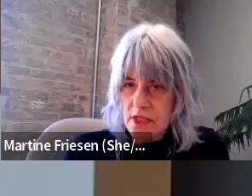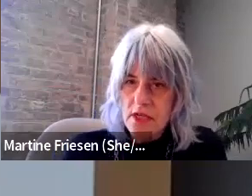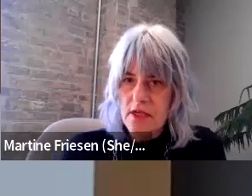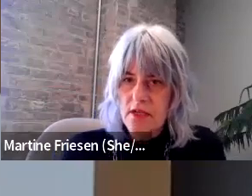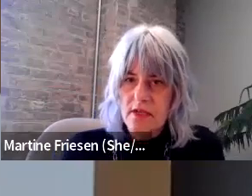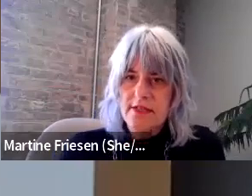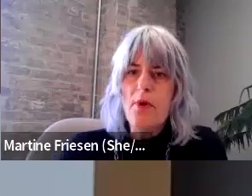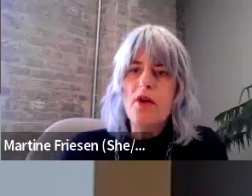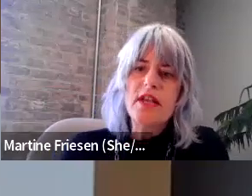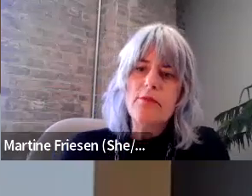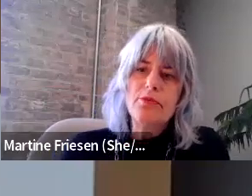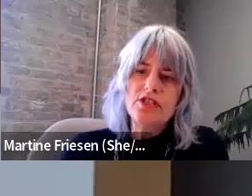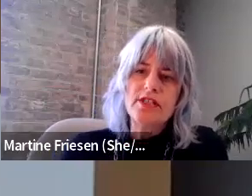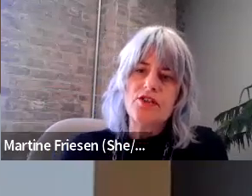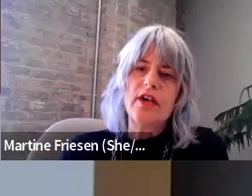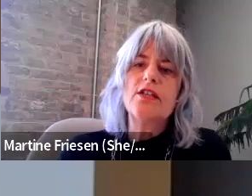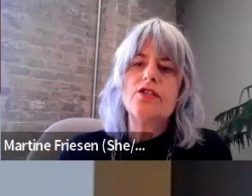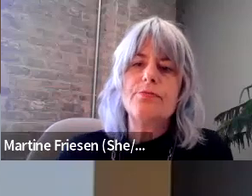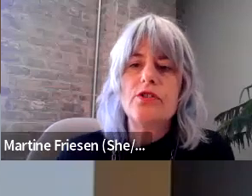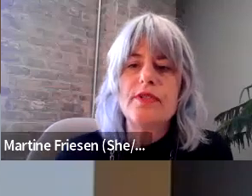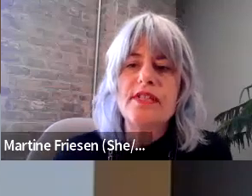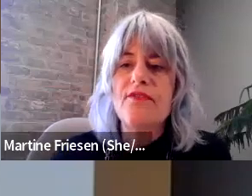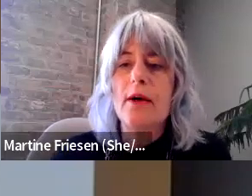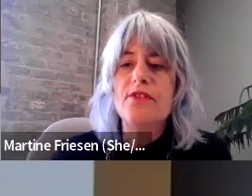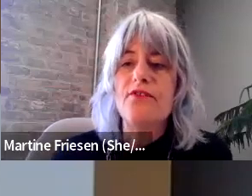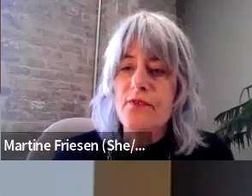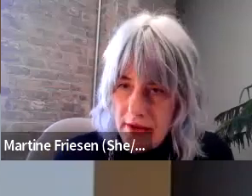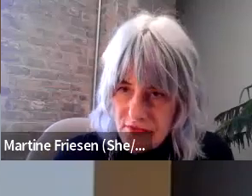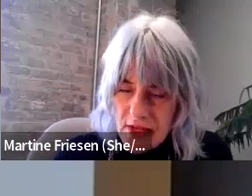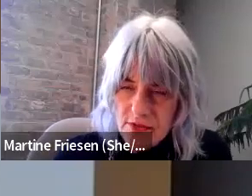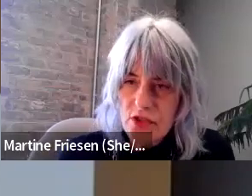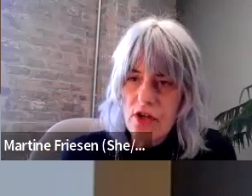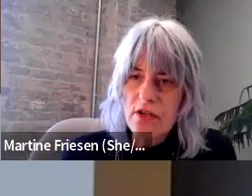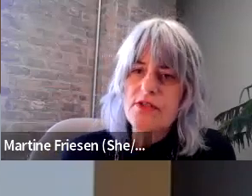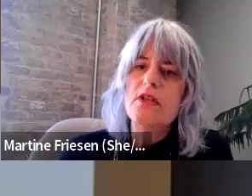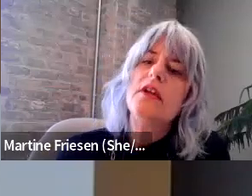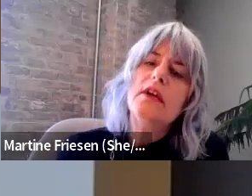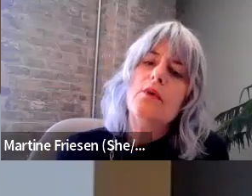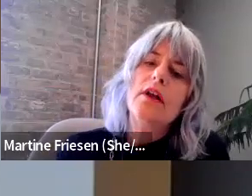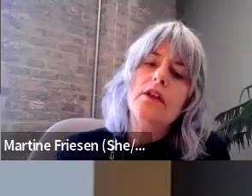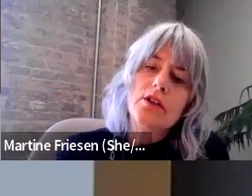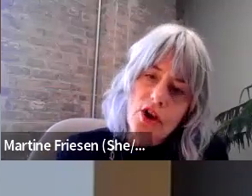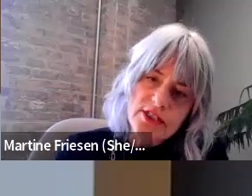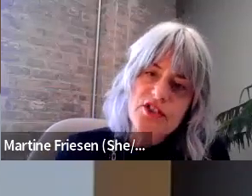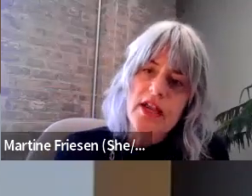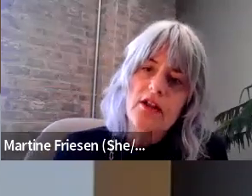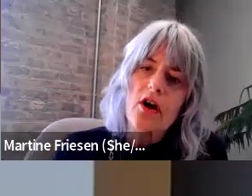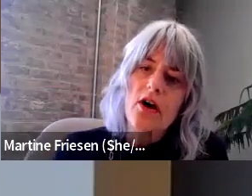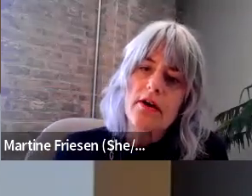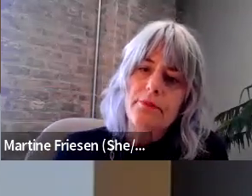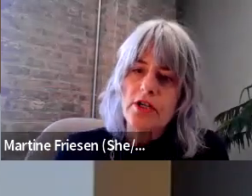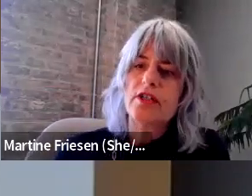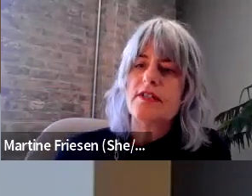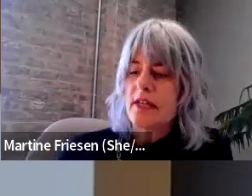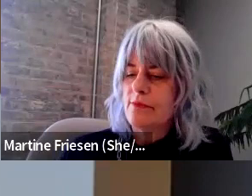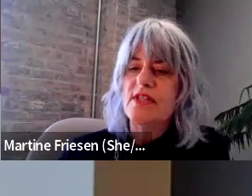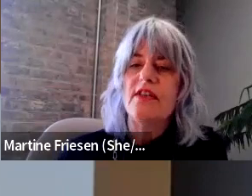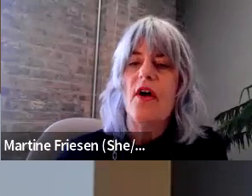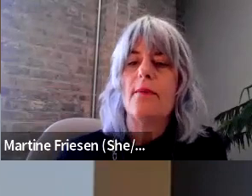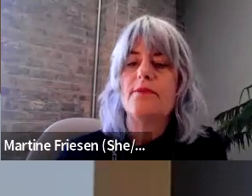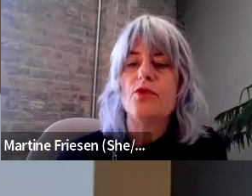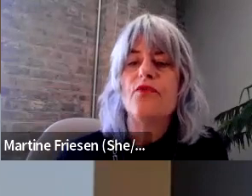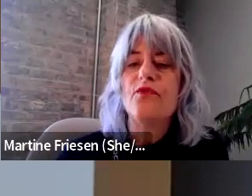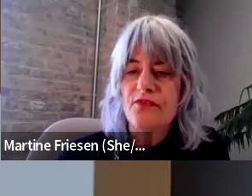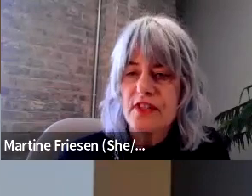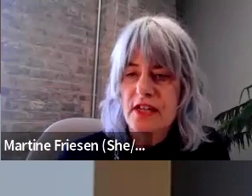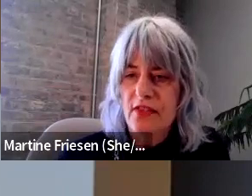15th. Small-scale projects are eligible to receive up to $5,000, while large-scale projects can